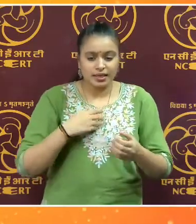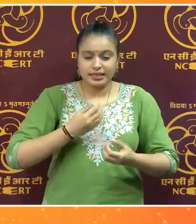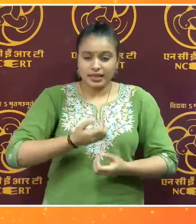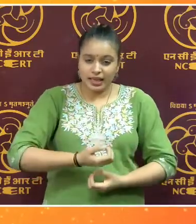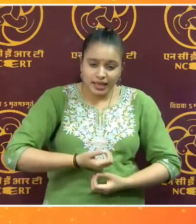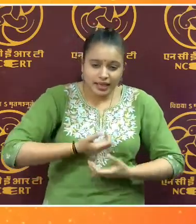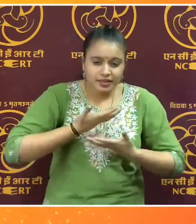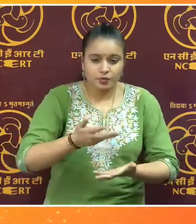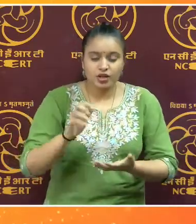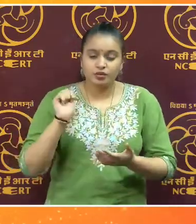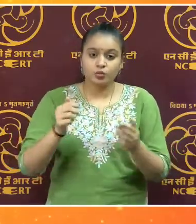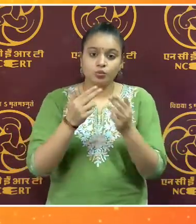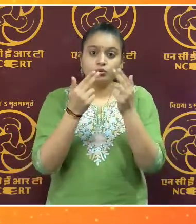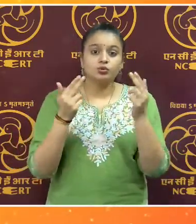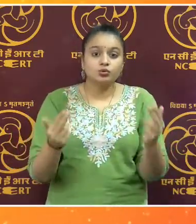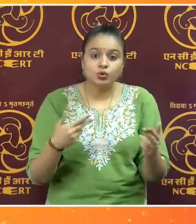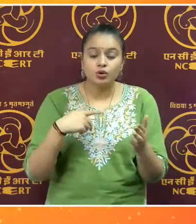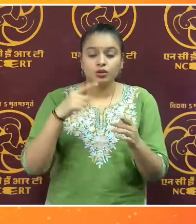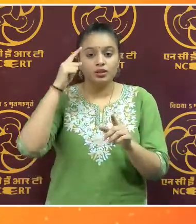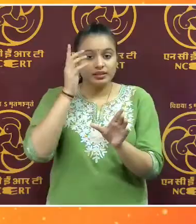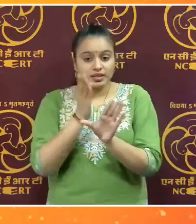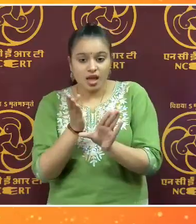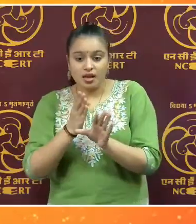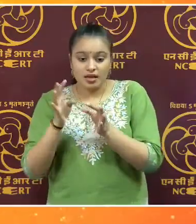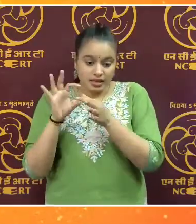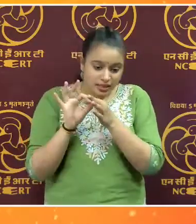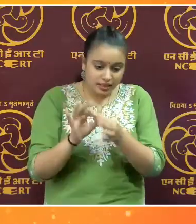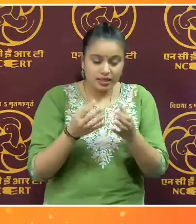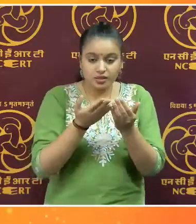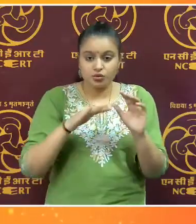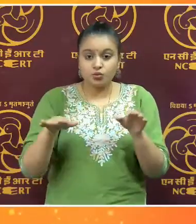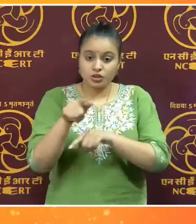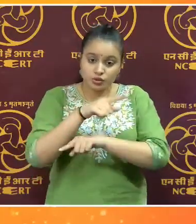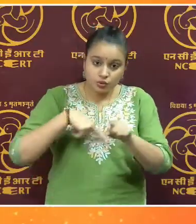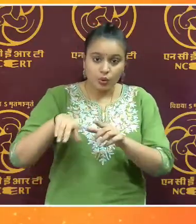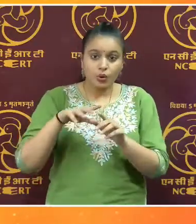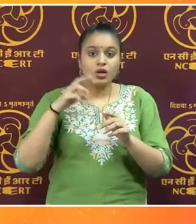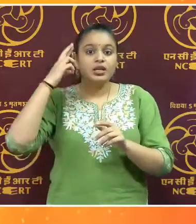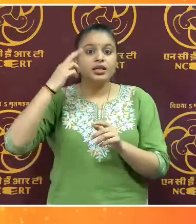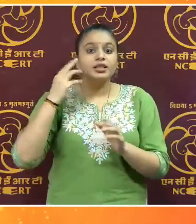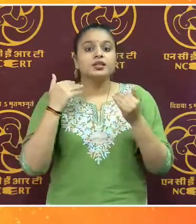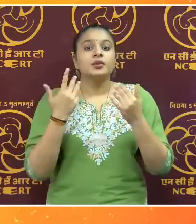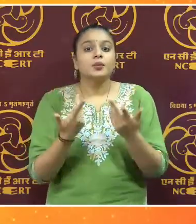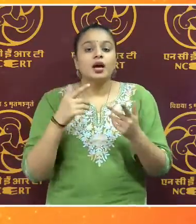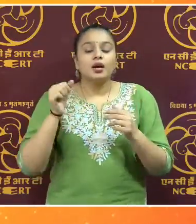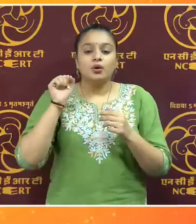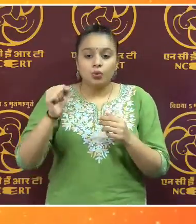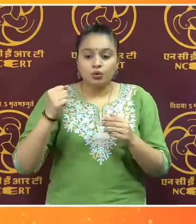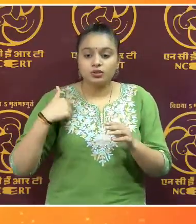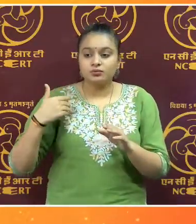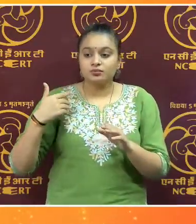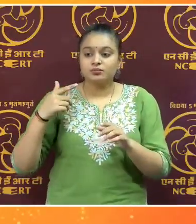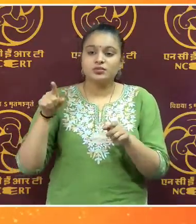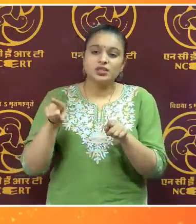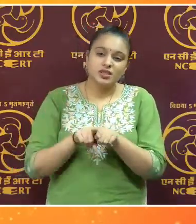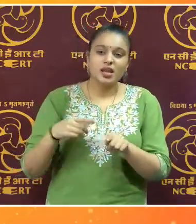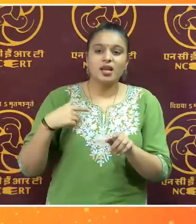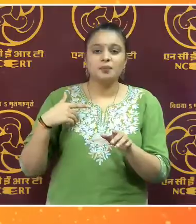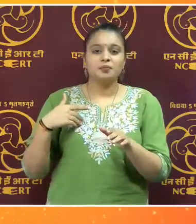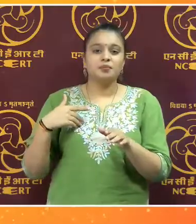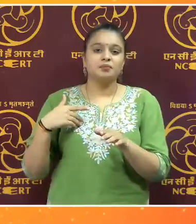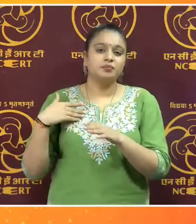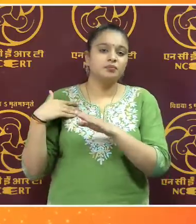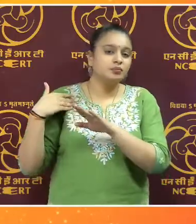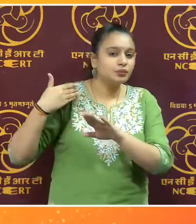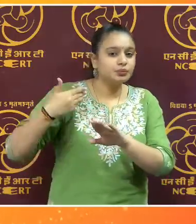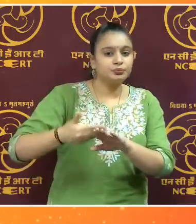he gives, the kind of an psychology he understands about the child is all because he has been through that pent of emotions where he